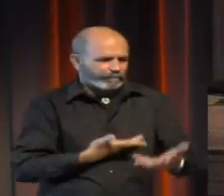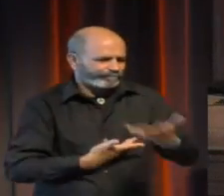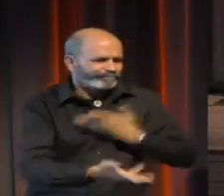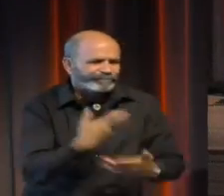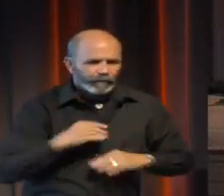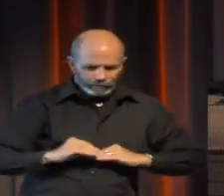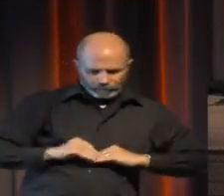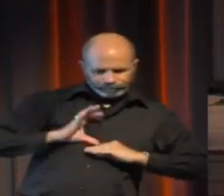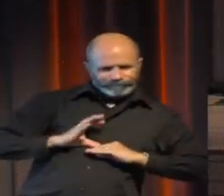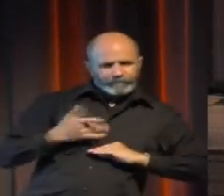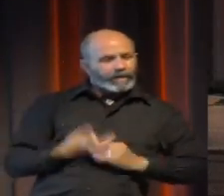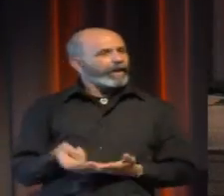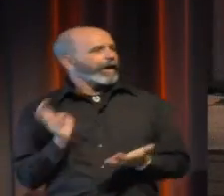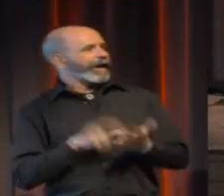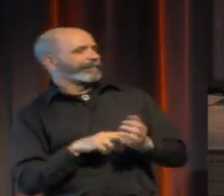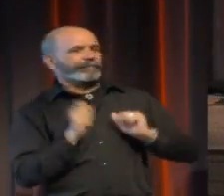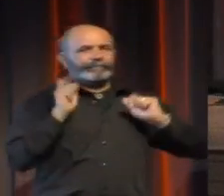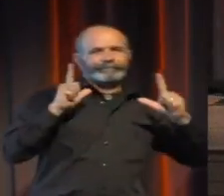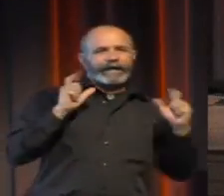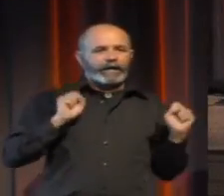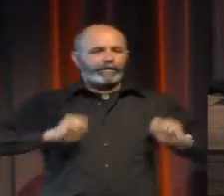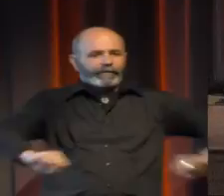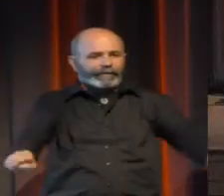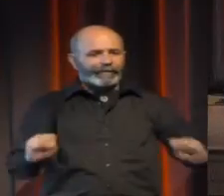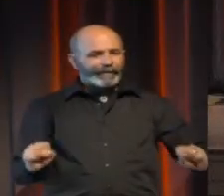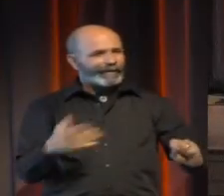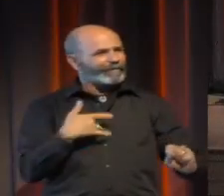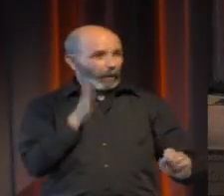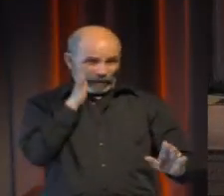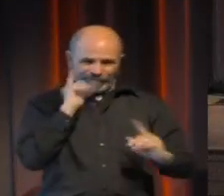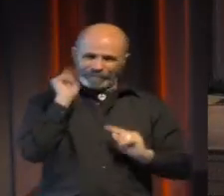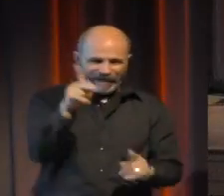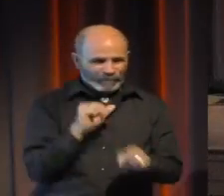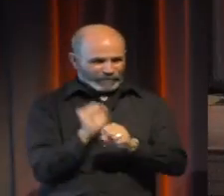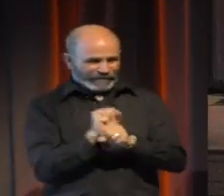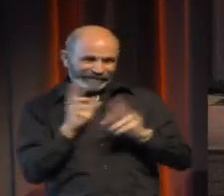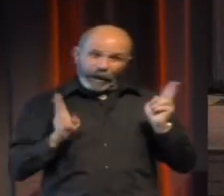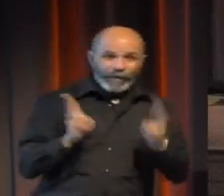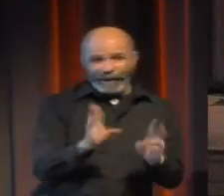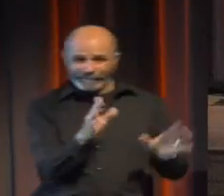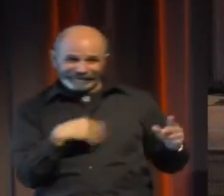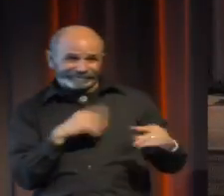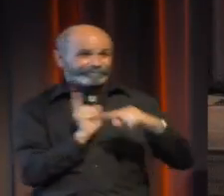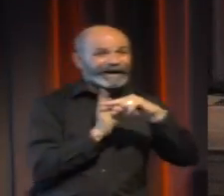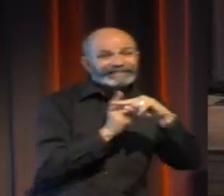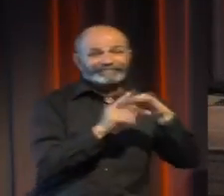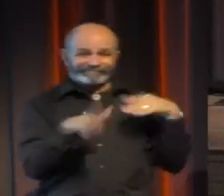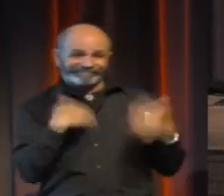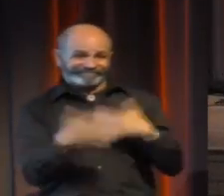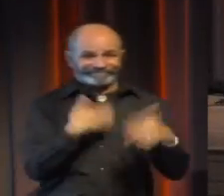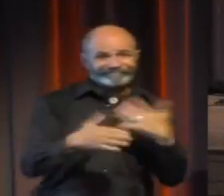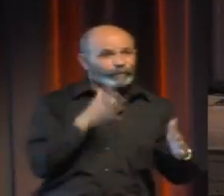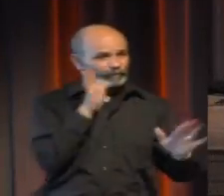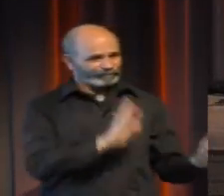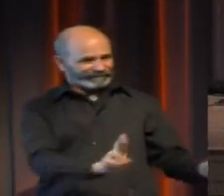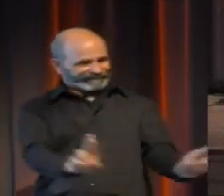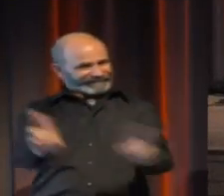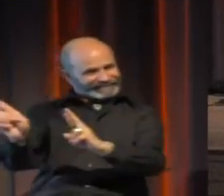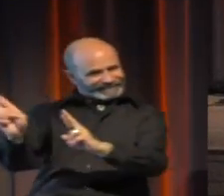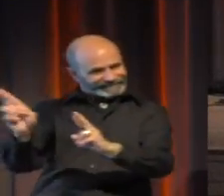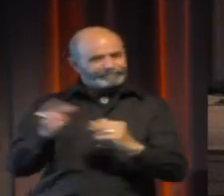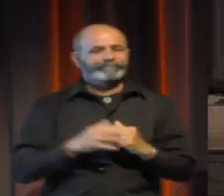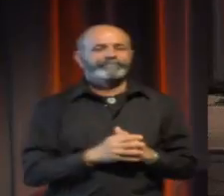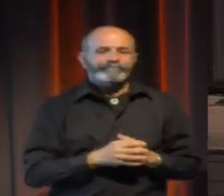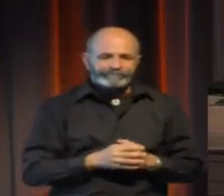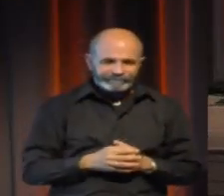do, you're going to be really good at it because you're going to enjoy what you're doing and you're going to want to keep on doing it. And that's what youth today